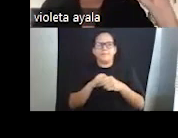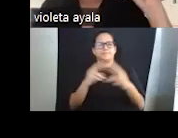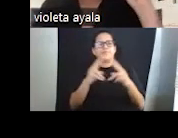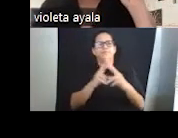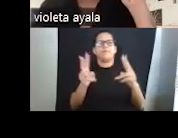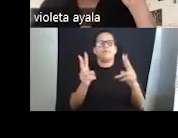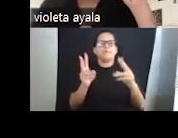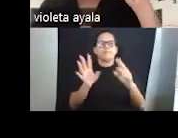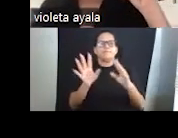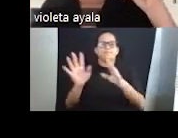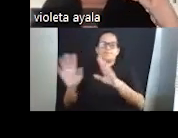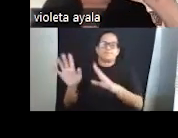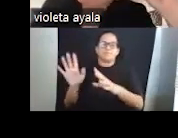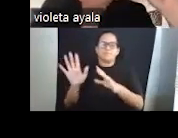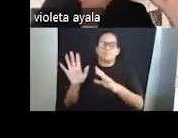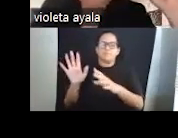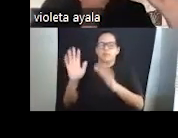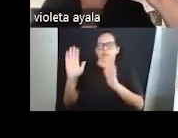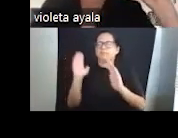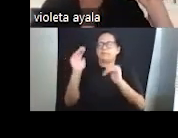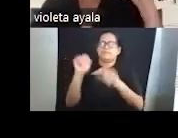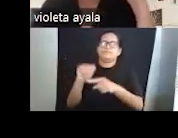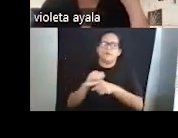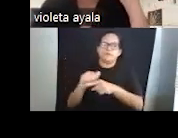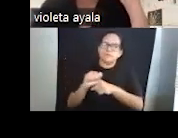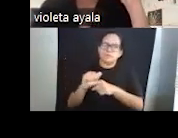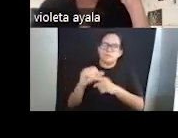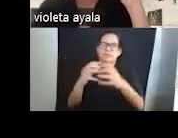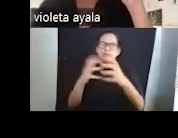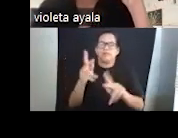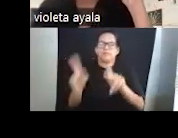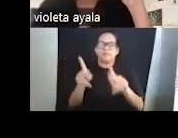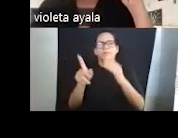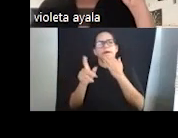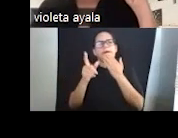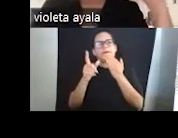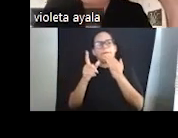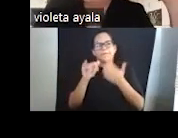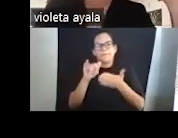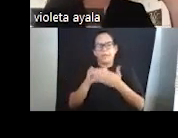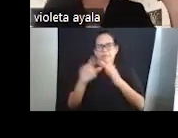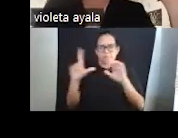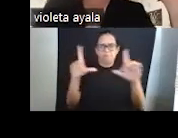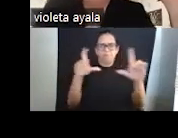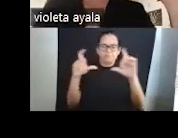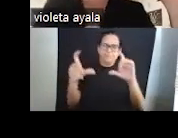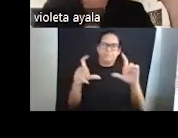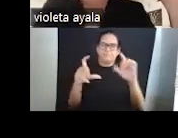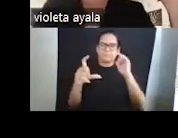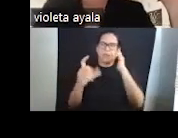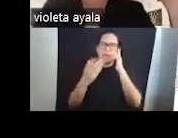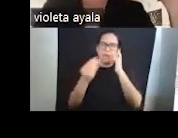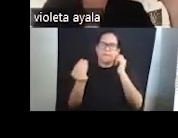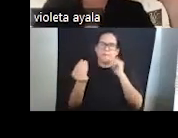colonial and extractive practice, because a lot of people that take photographs,